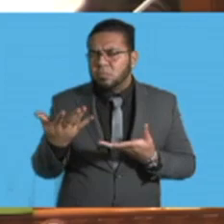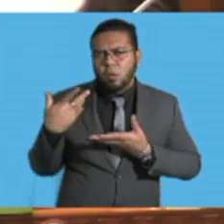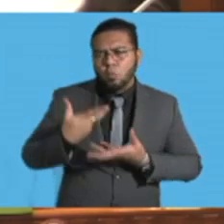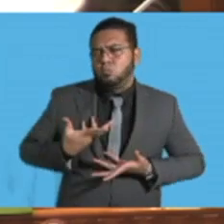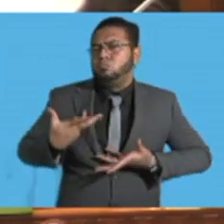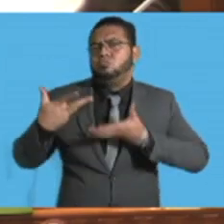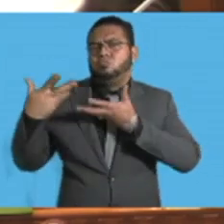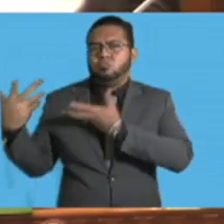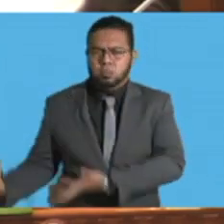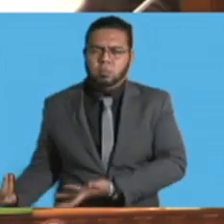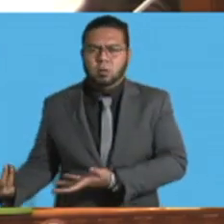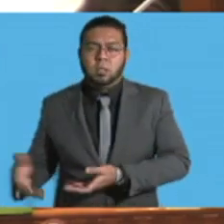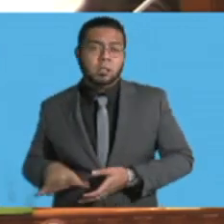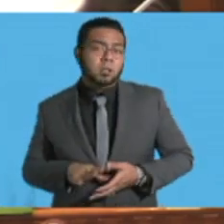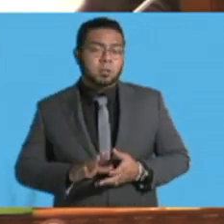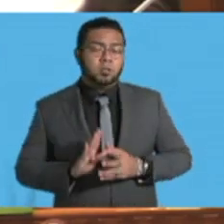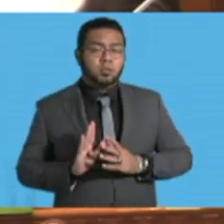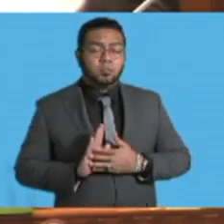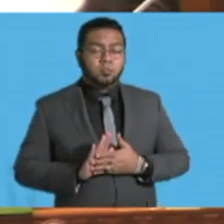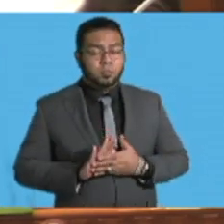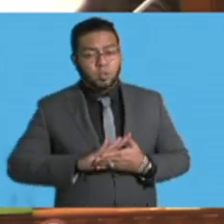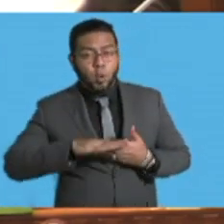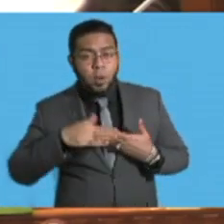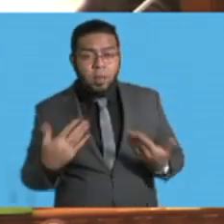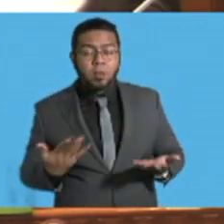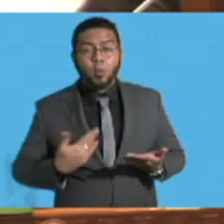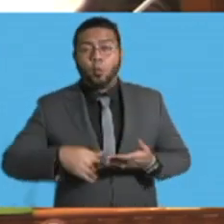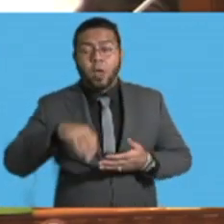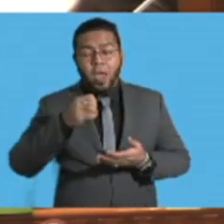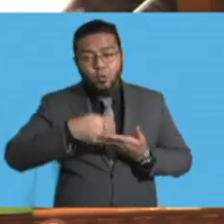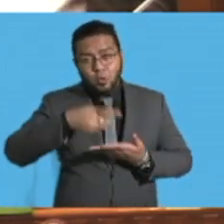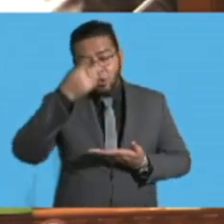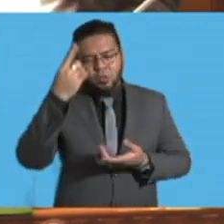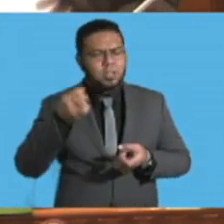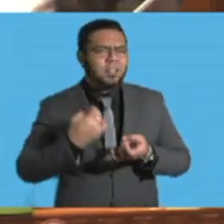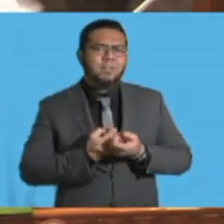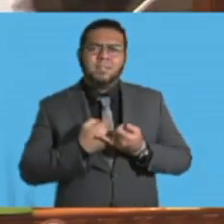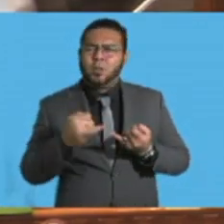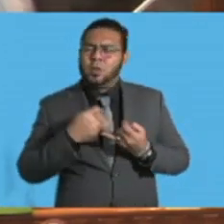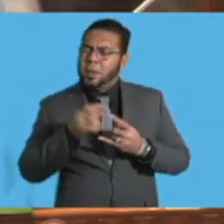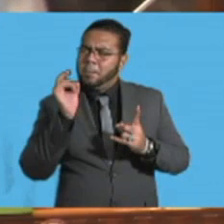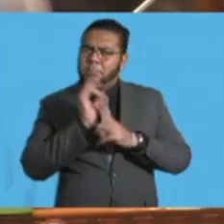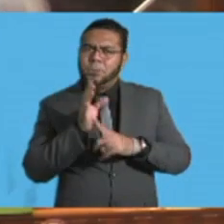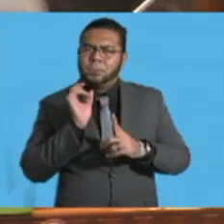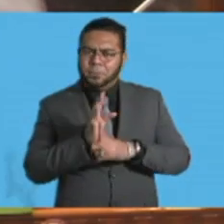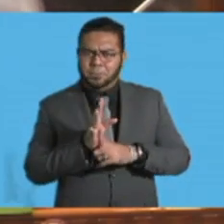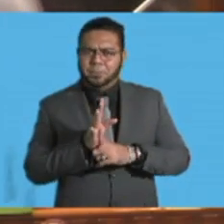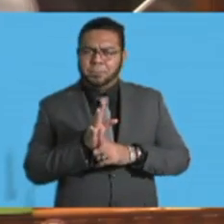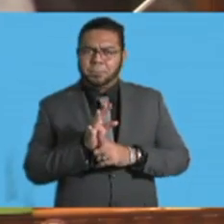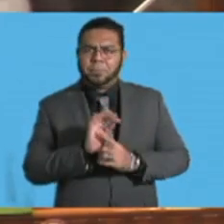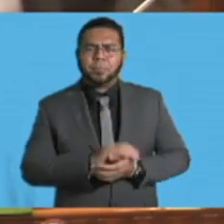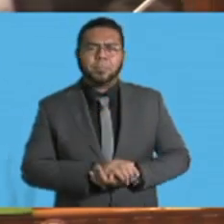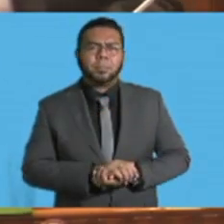daily basis. Therefore, education always carries great importance in